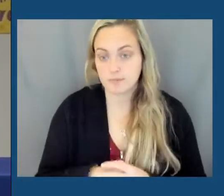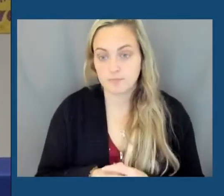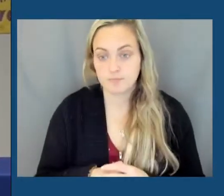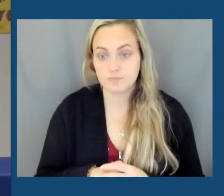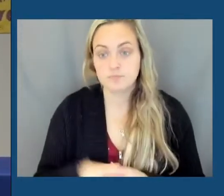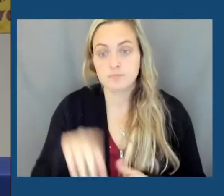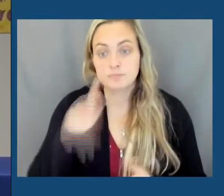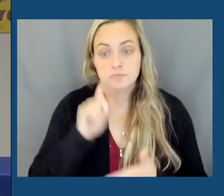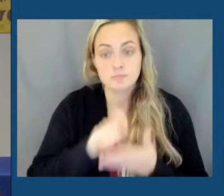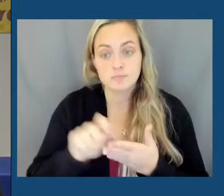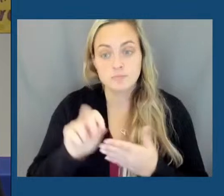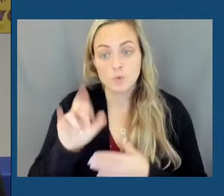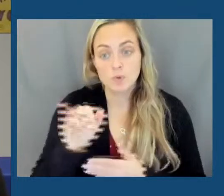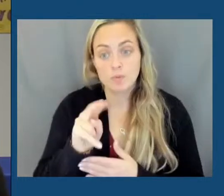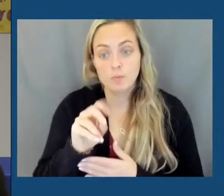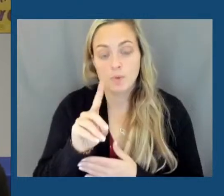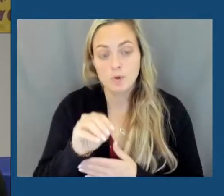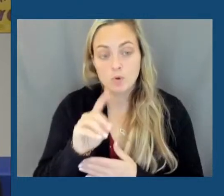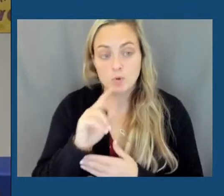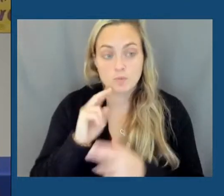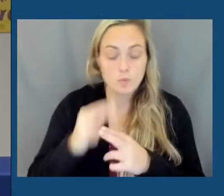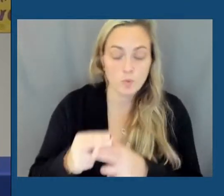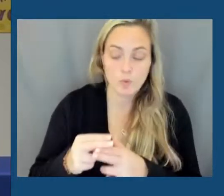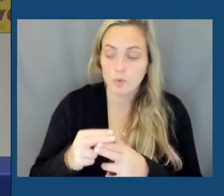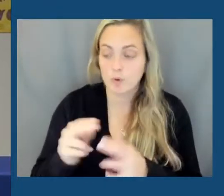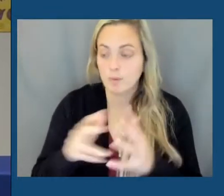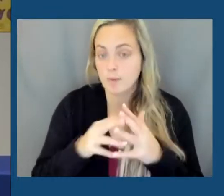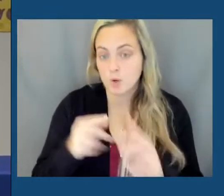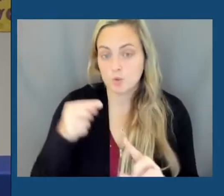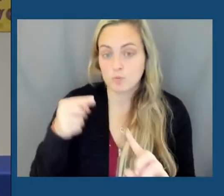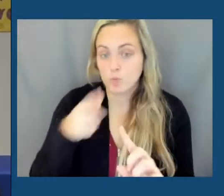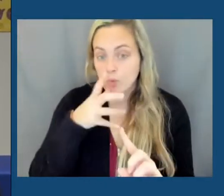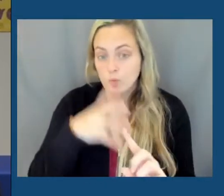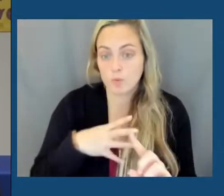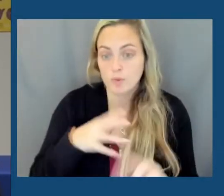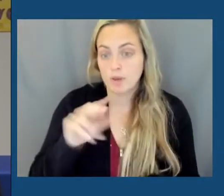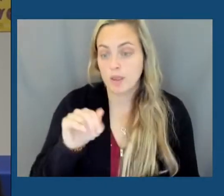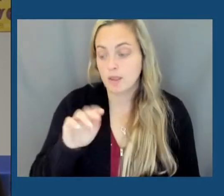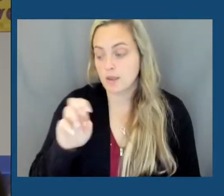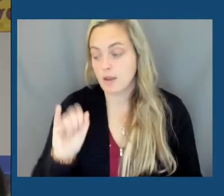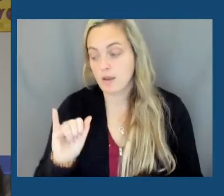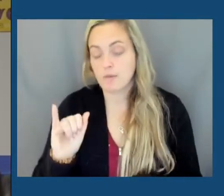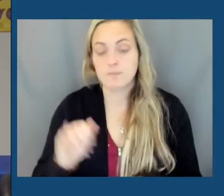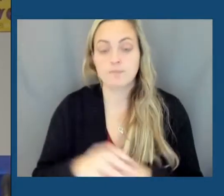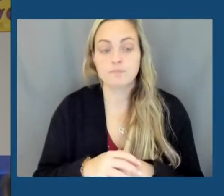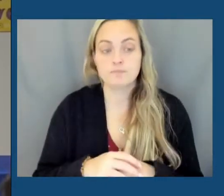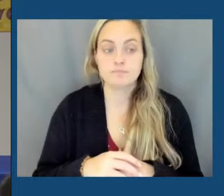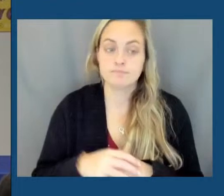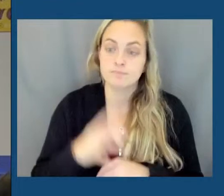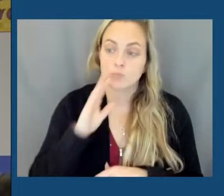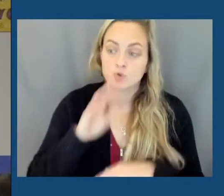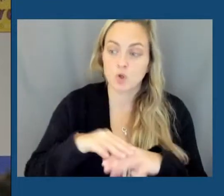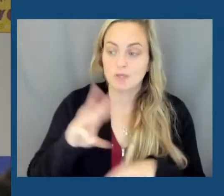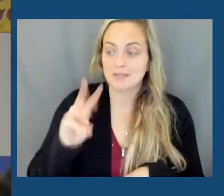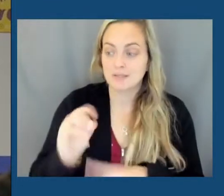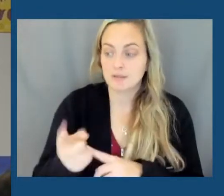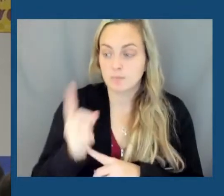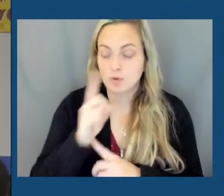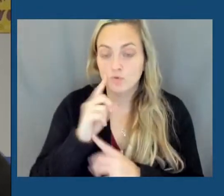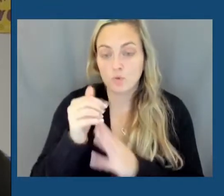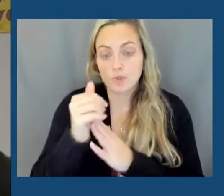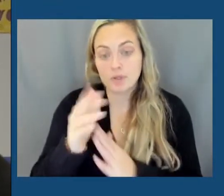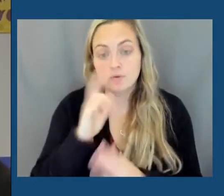Secretary Raimondo has been called America's point woman on AI and was featured on 60 Minutes for her leadership on